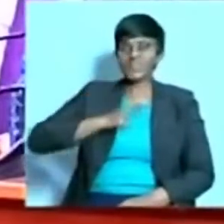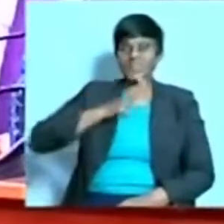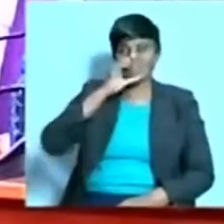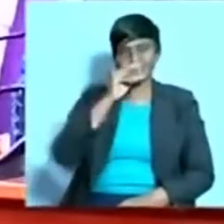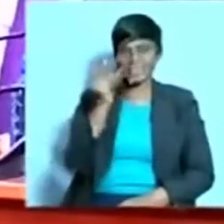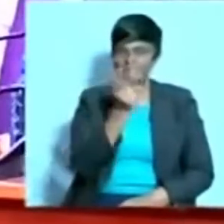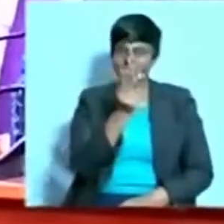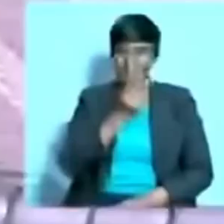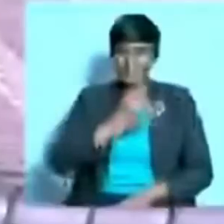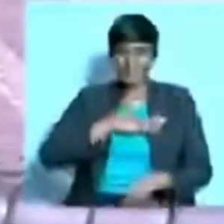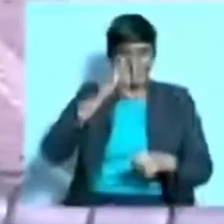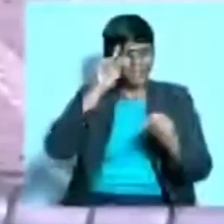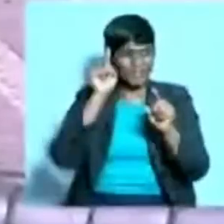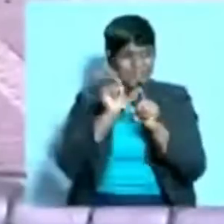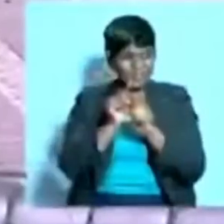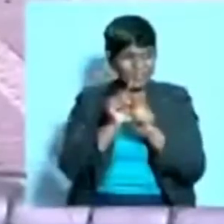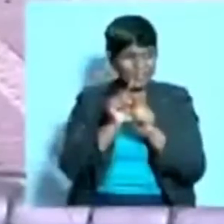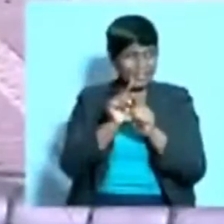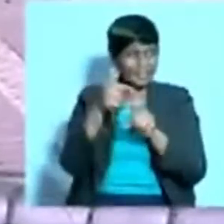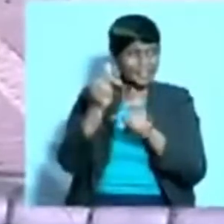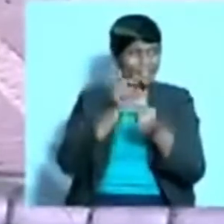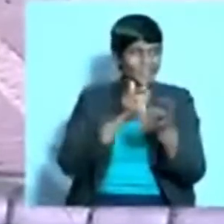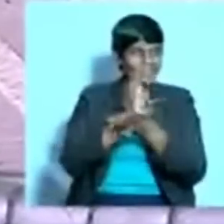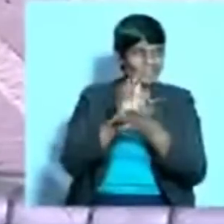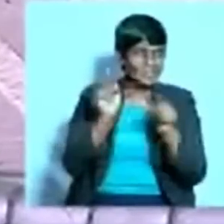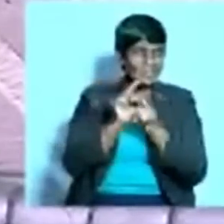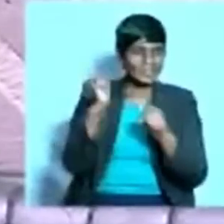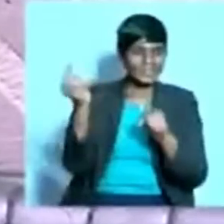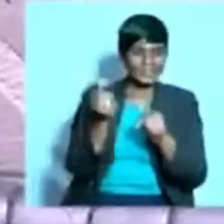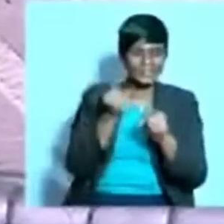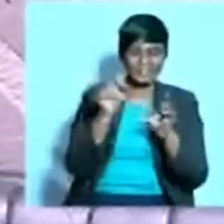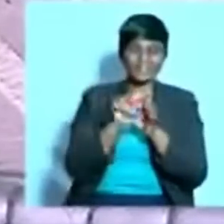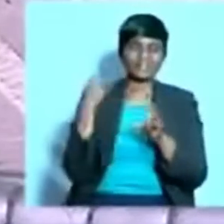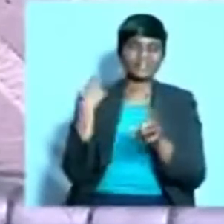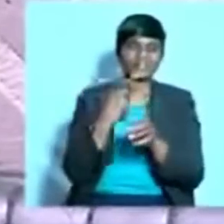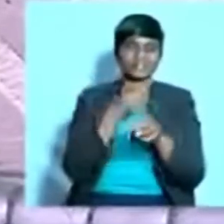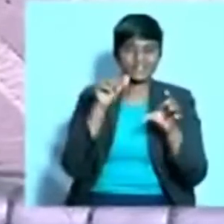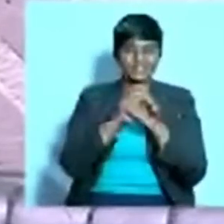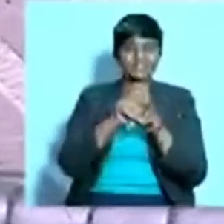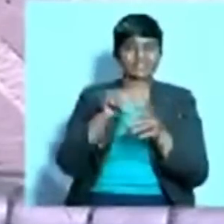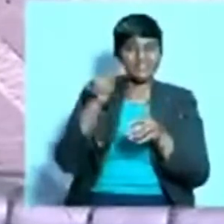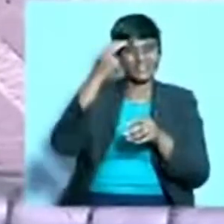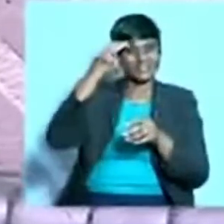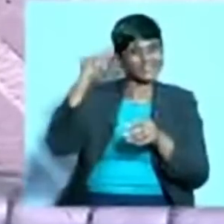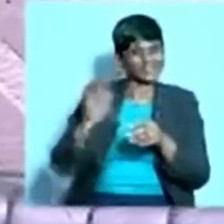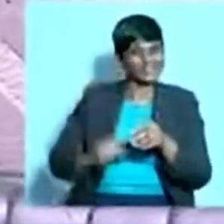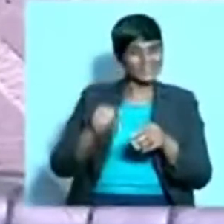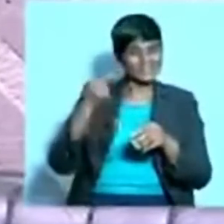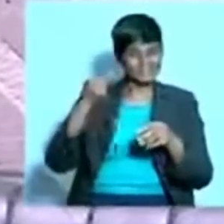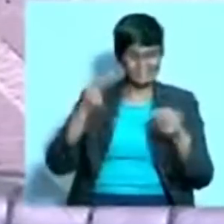whether my brother is in order to come in Parliament in the security guard uniform